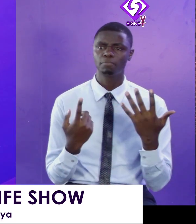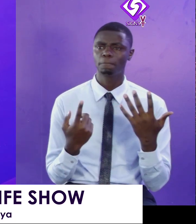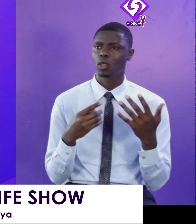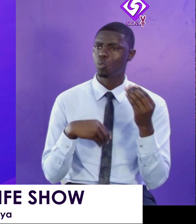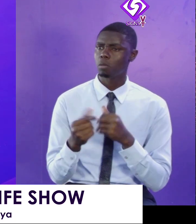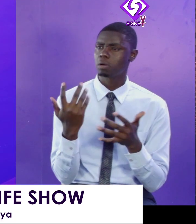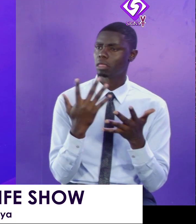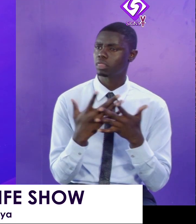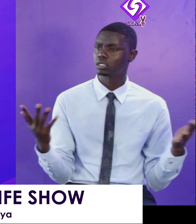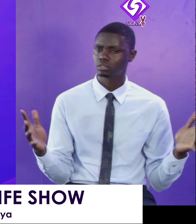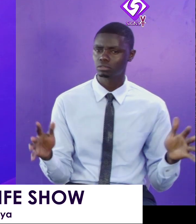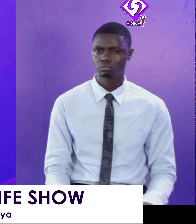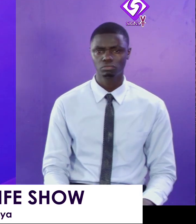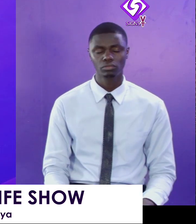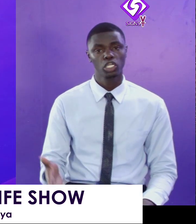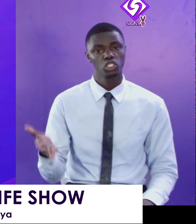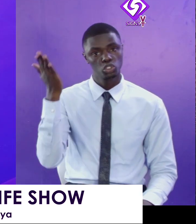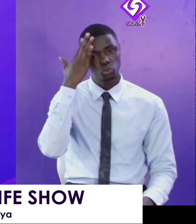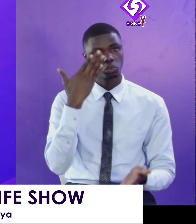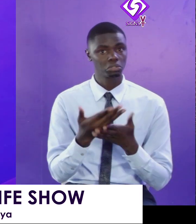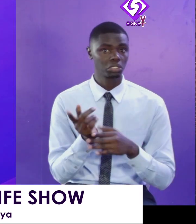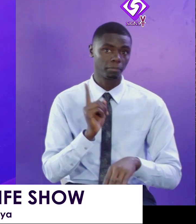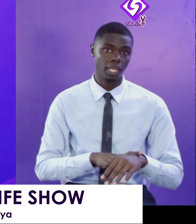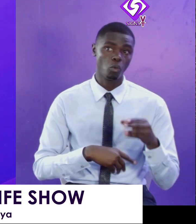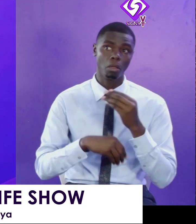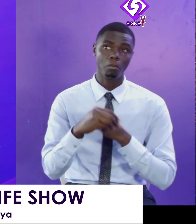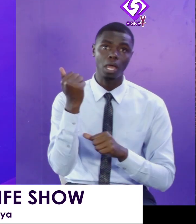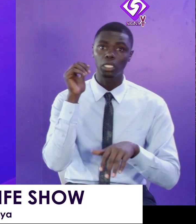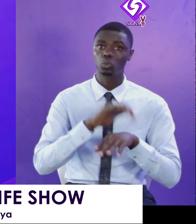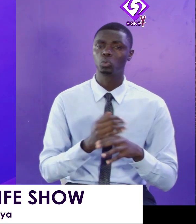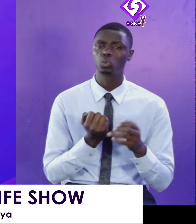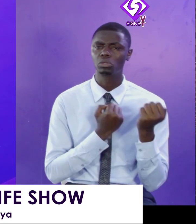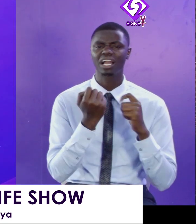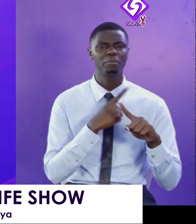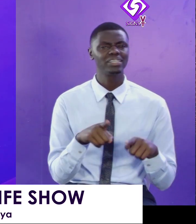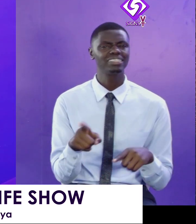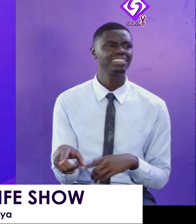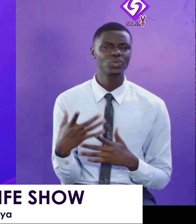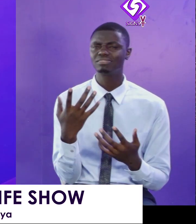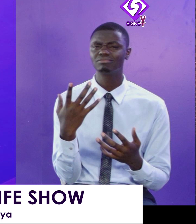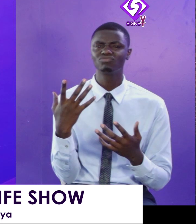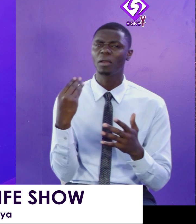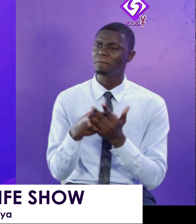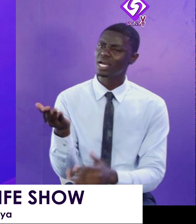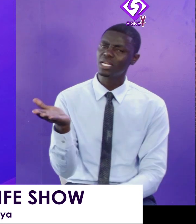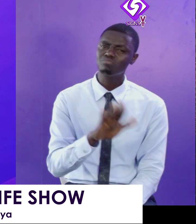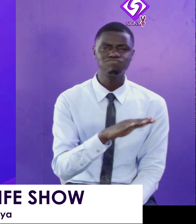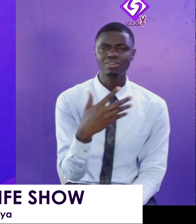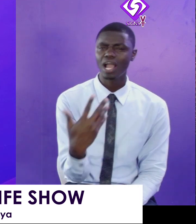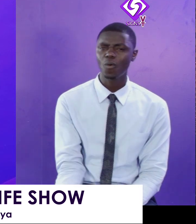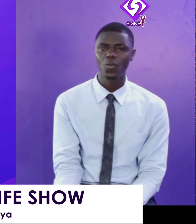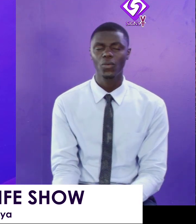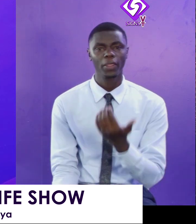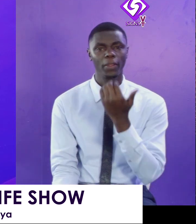assets, Did you know that sometimes you may buy a very good car, but it's an asset? How much does it give back to